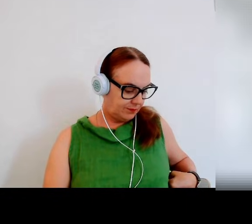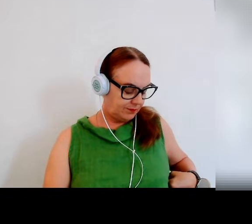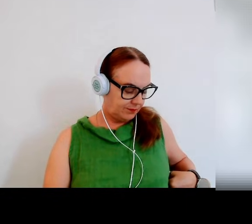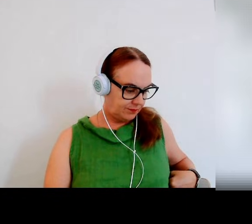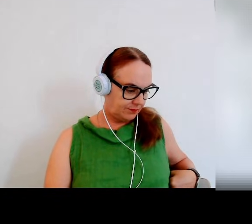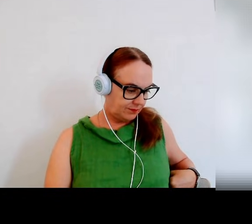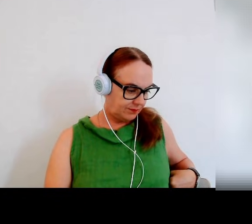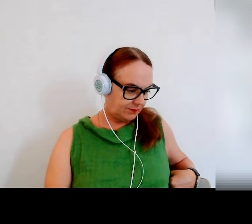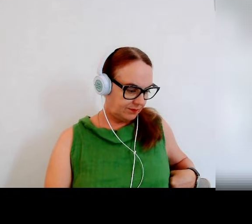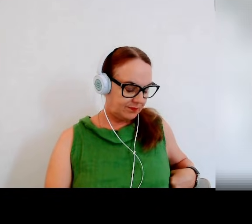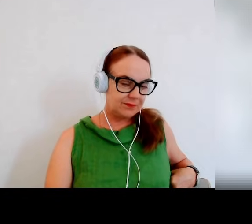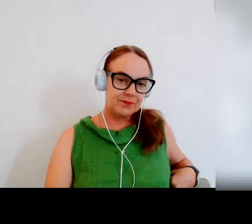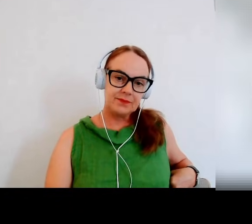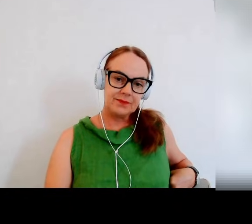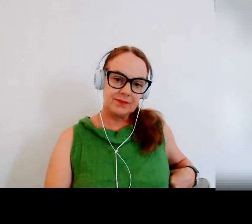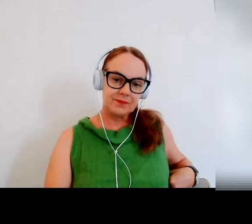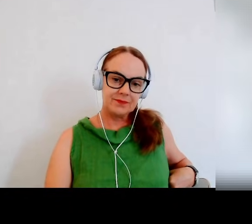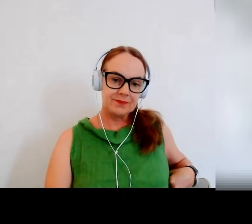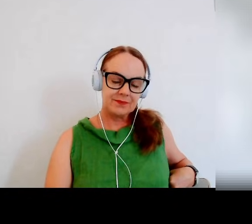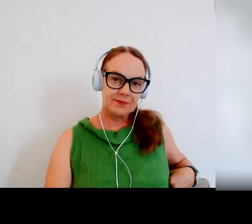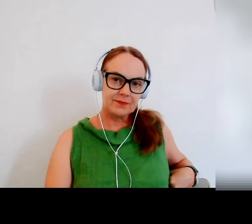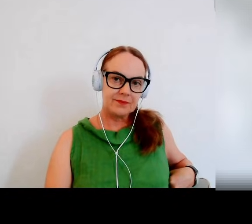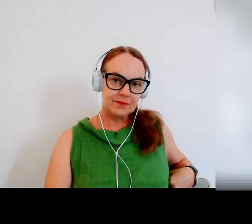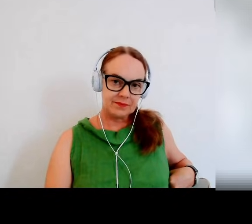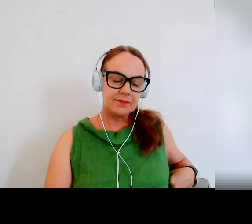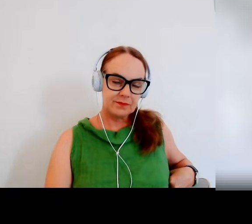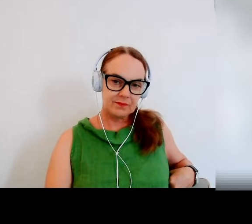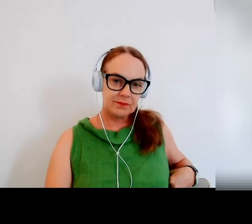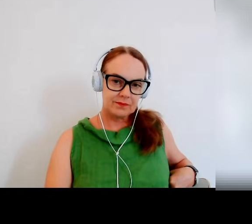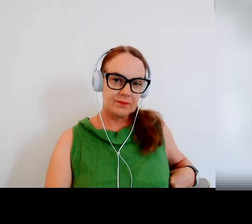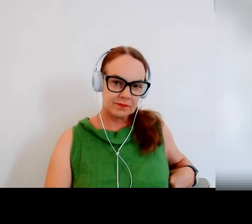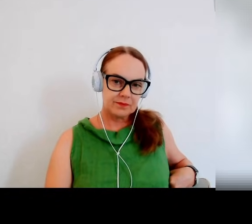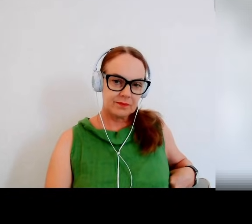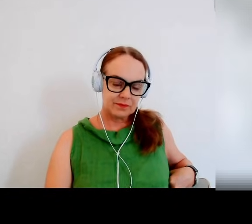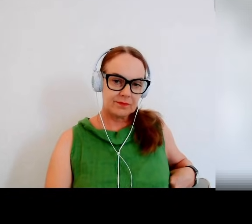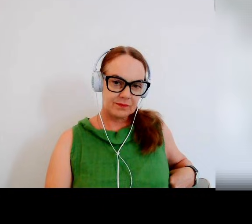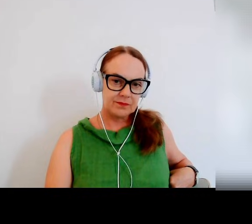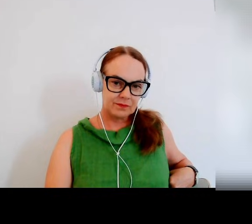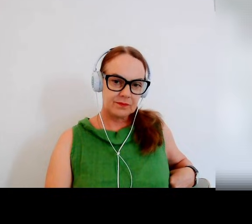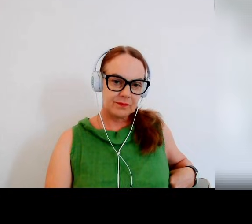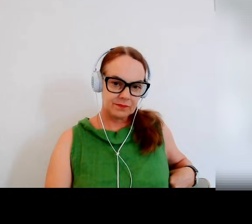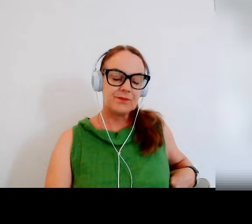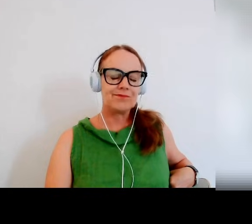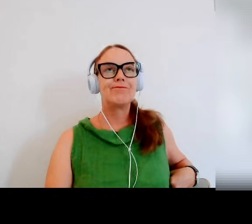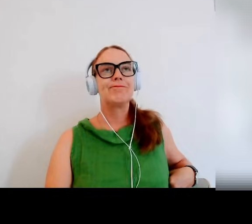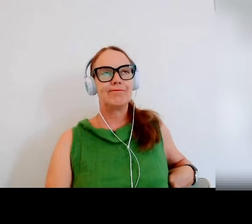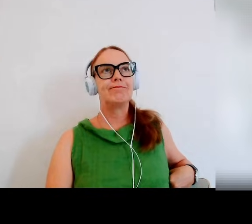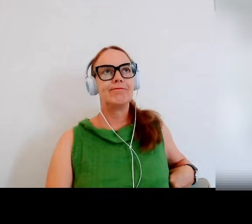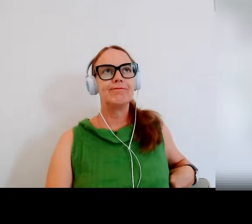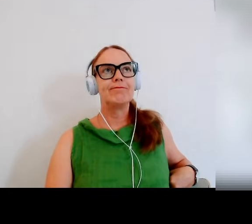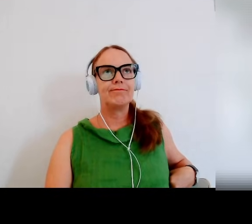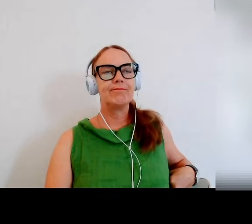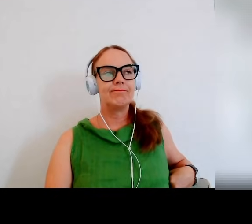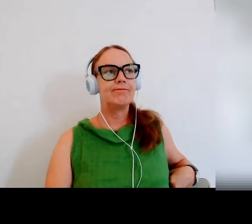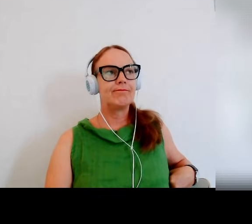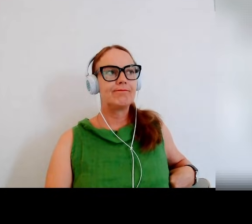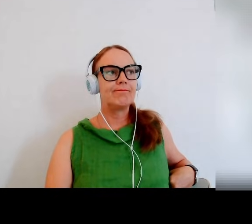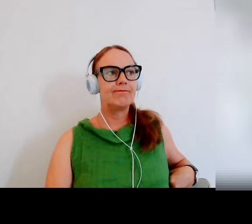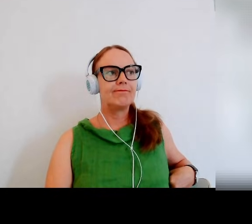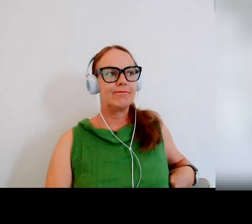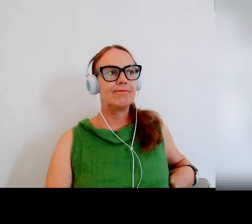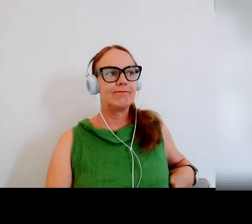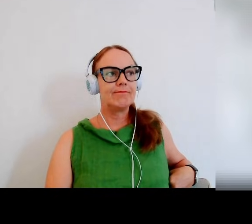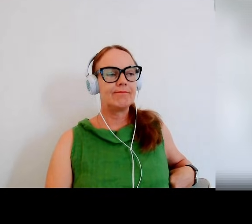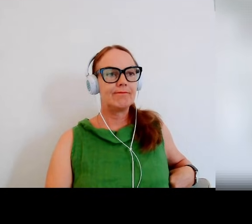station, they encounter a number of barriers, communication barriers in all police centers or police stations.